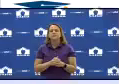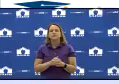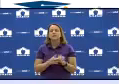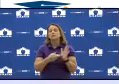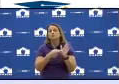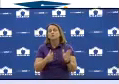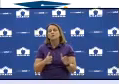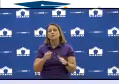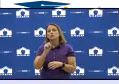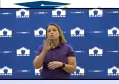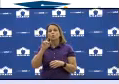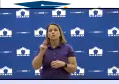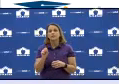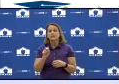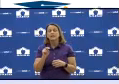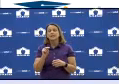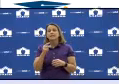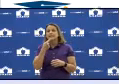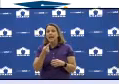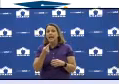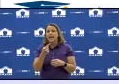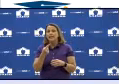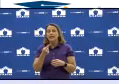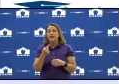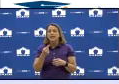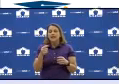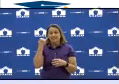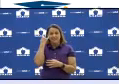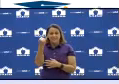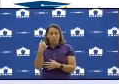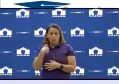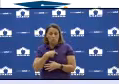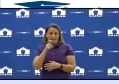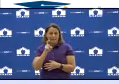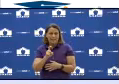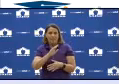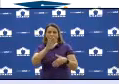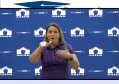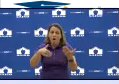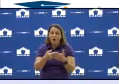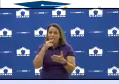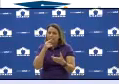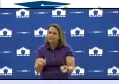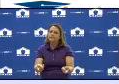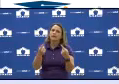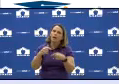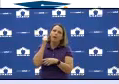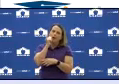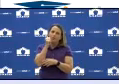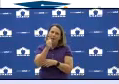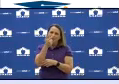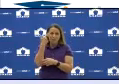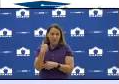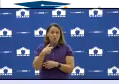was mentioning, was this whole notion that we need all the kids to come every single day because we